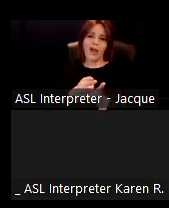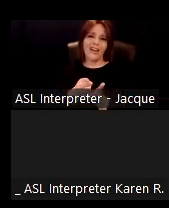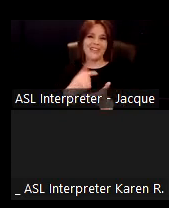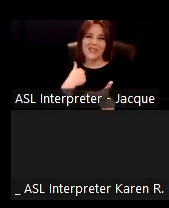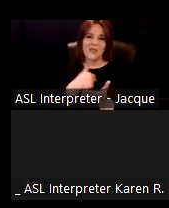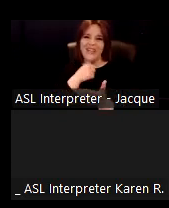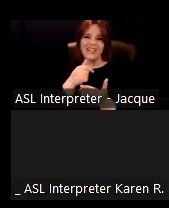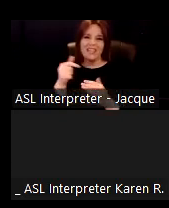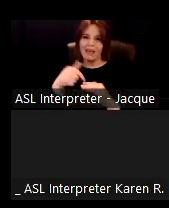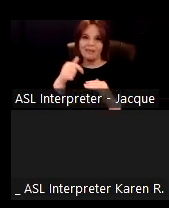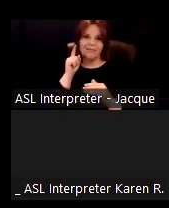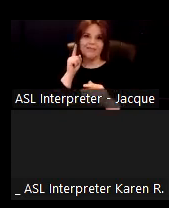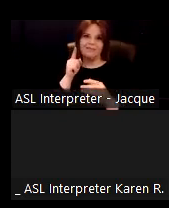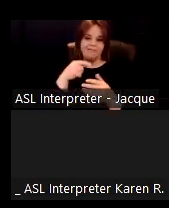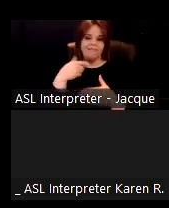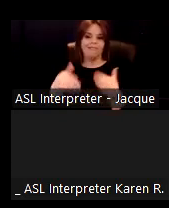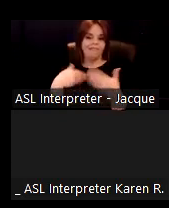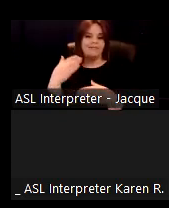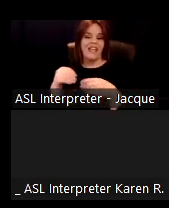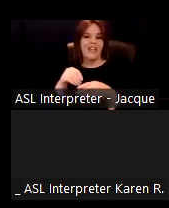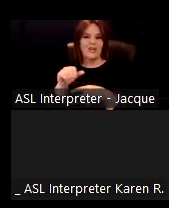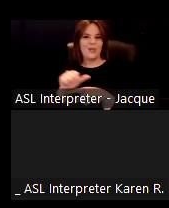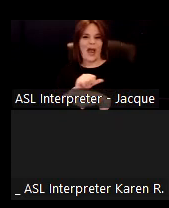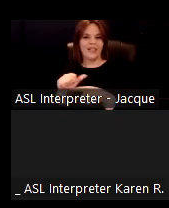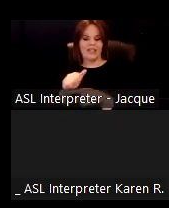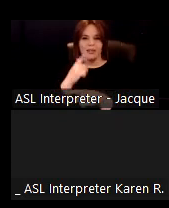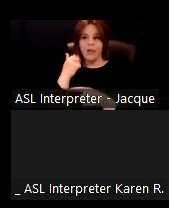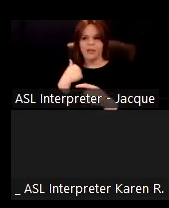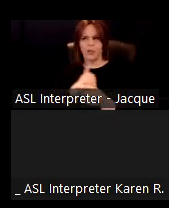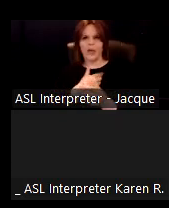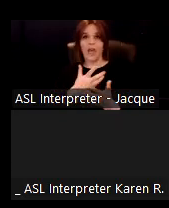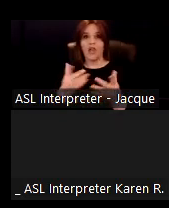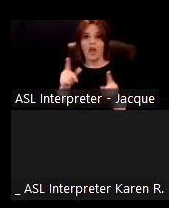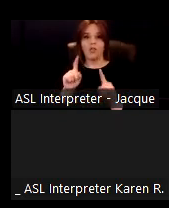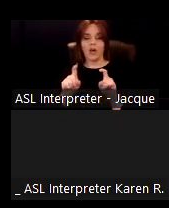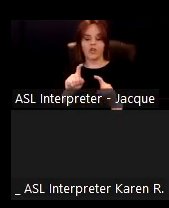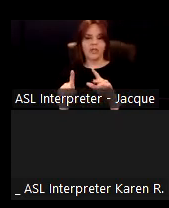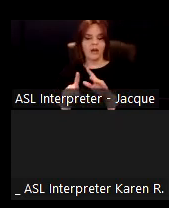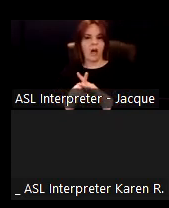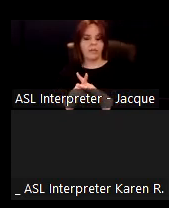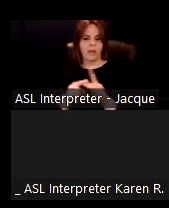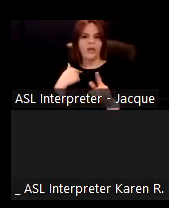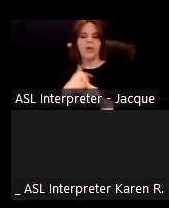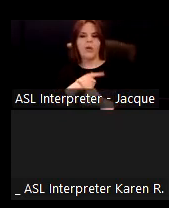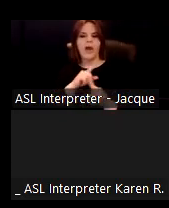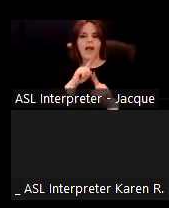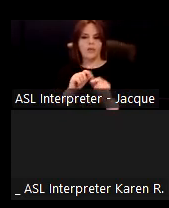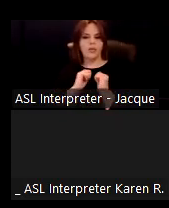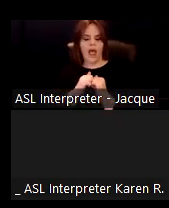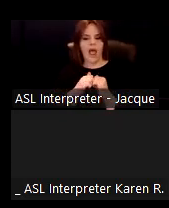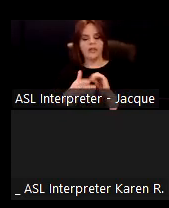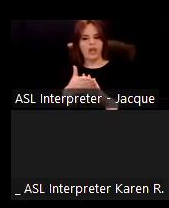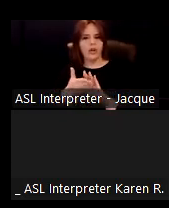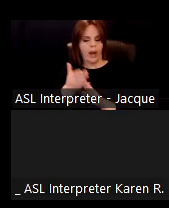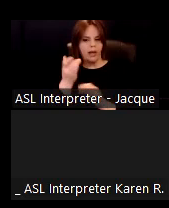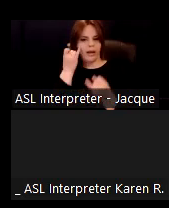far in the practice because we had a lot of questions that popped up that we were answering together and generating ideas.